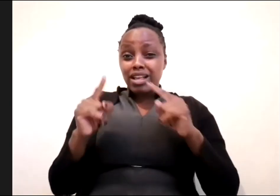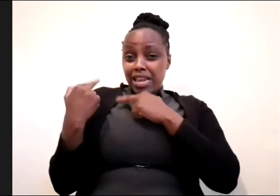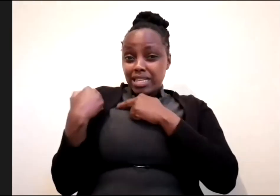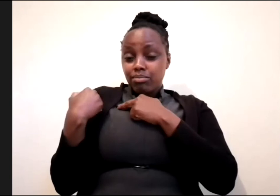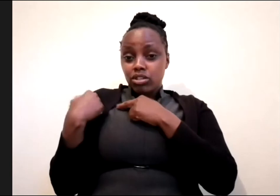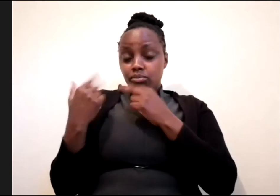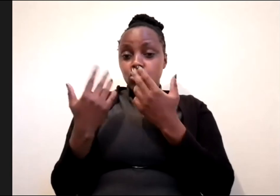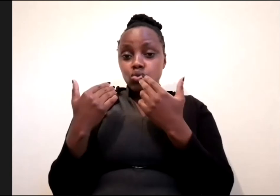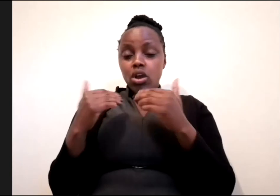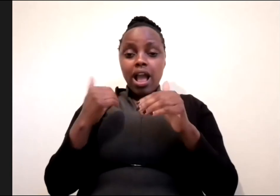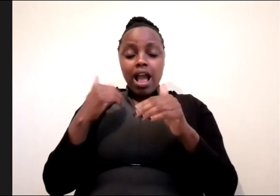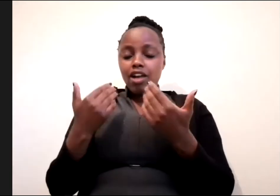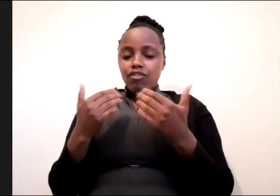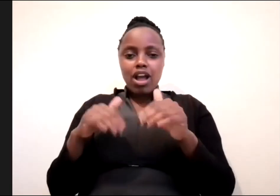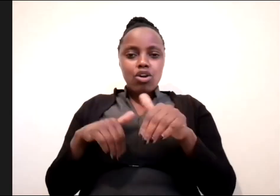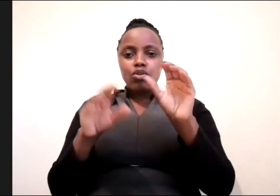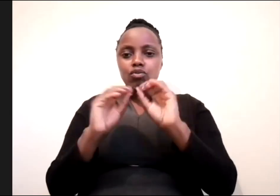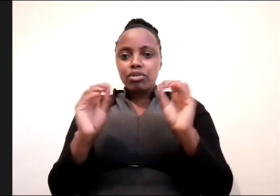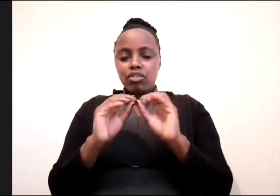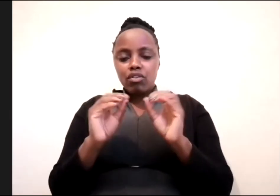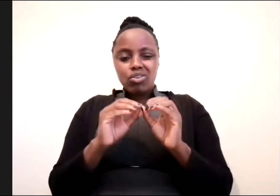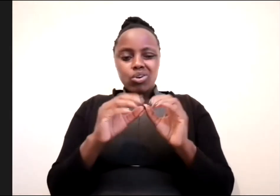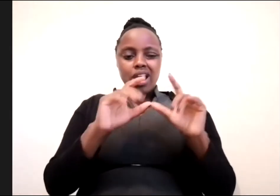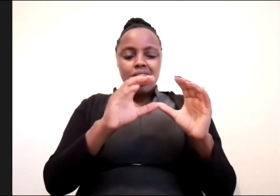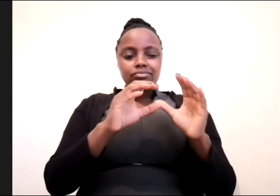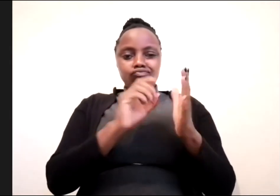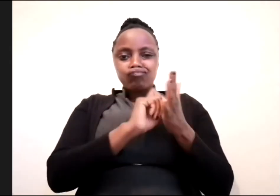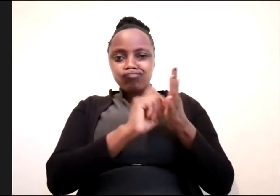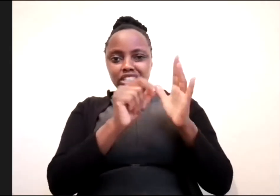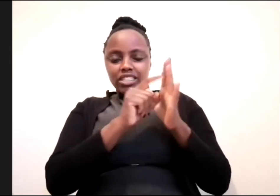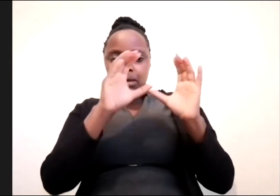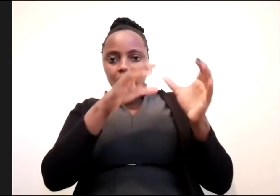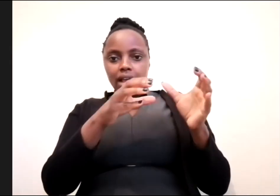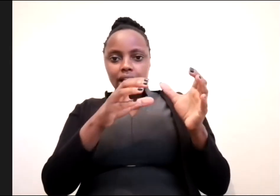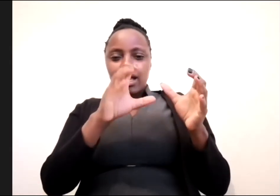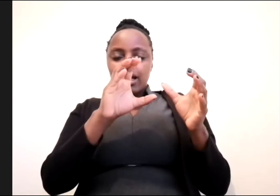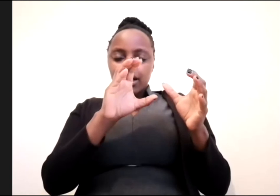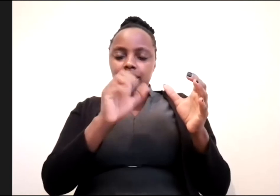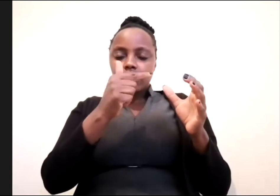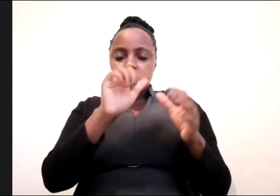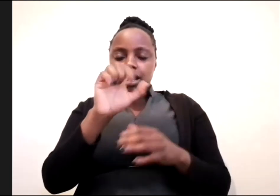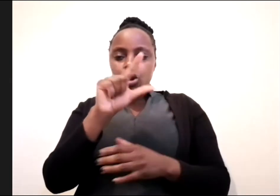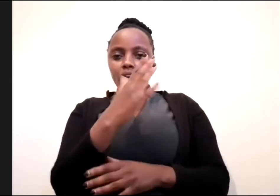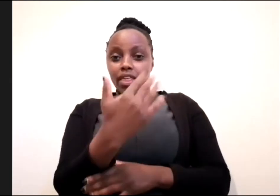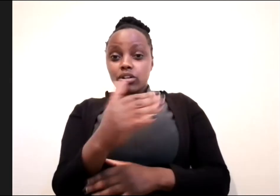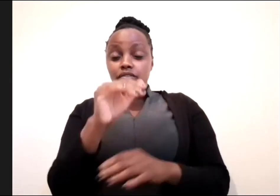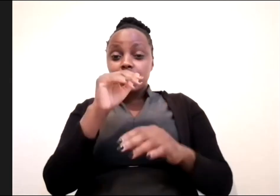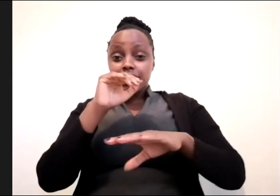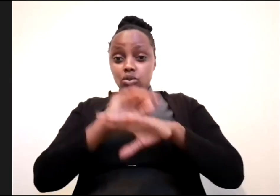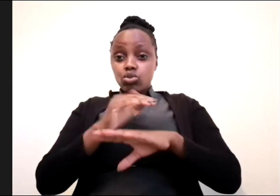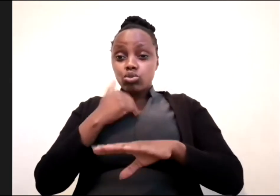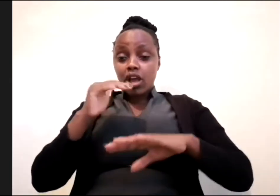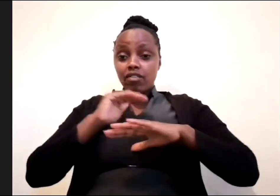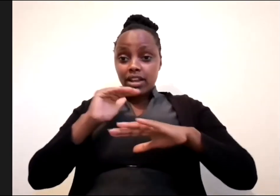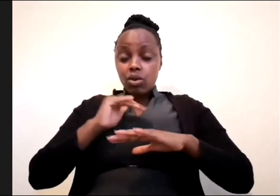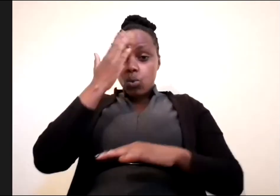non-conformity catalog or the sanction catalog. And I think it's good to have an adequation, because and you have the